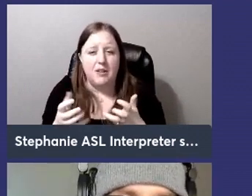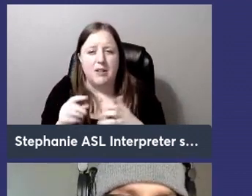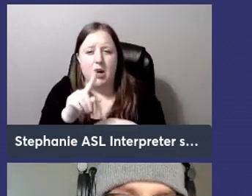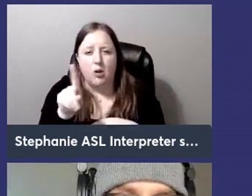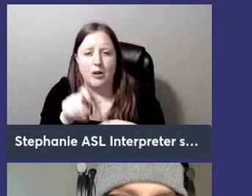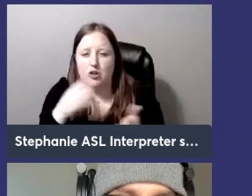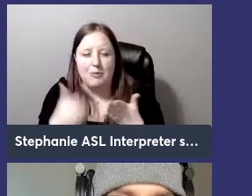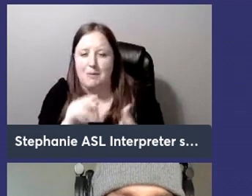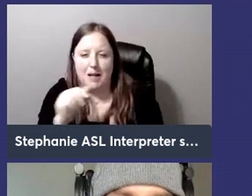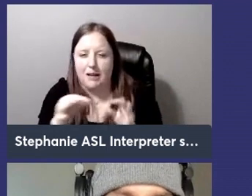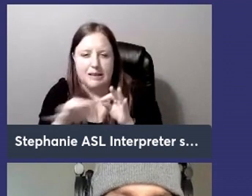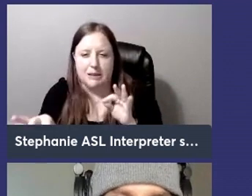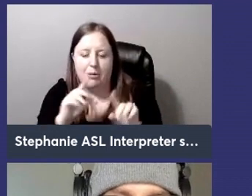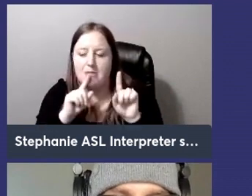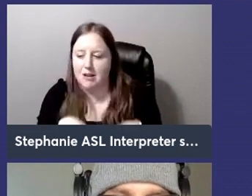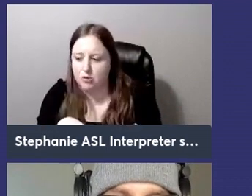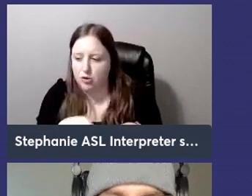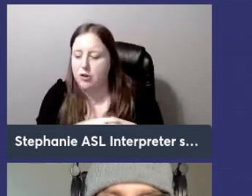simple answer.